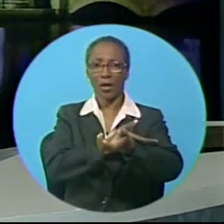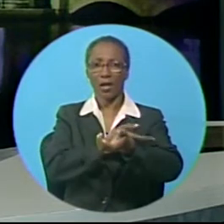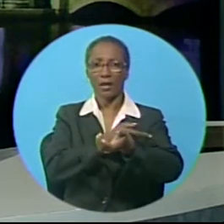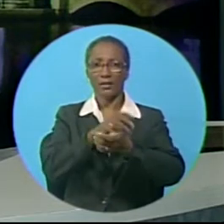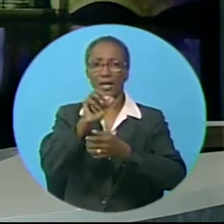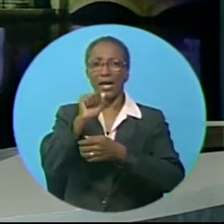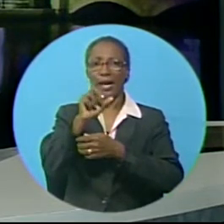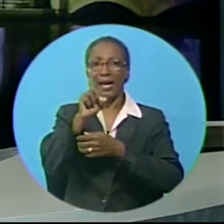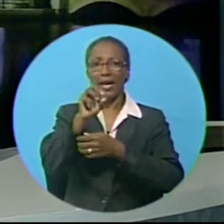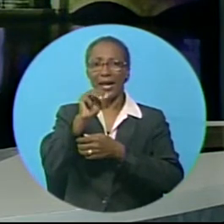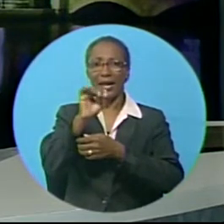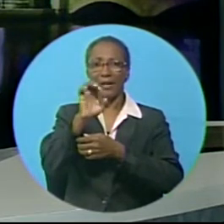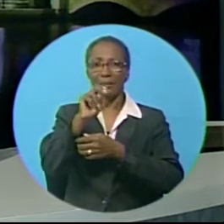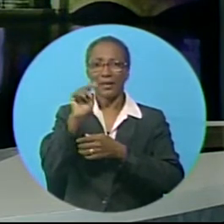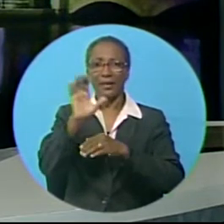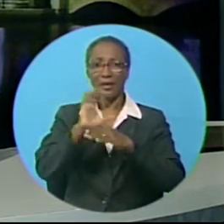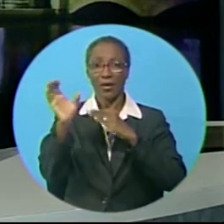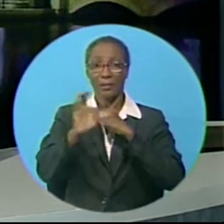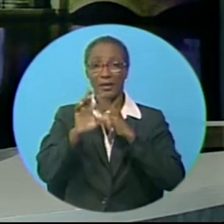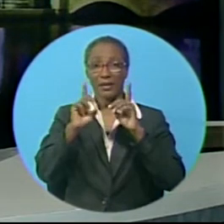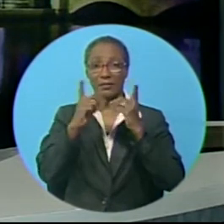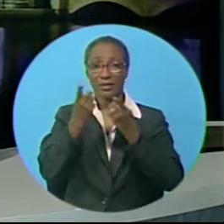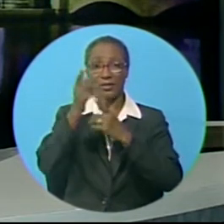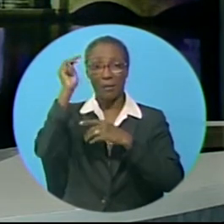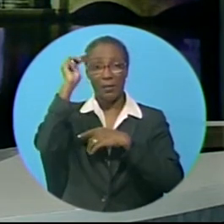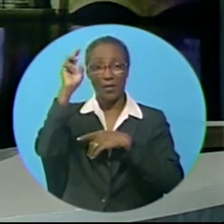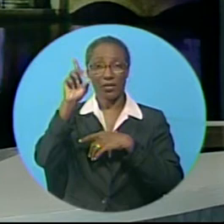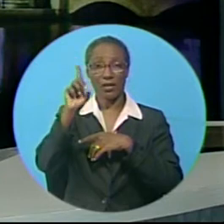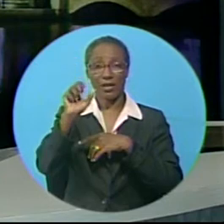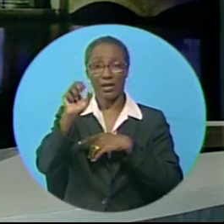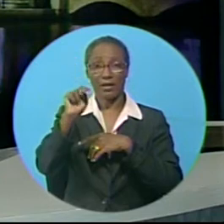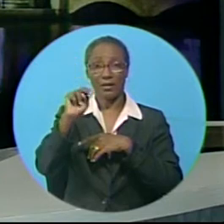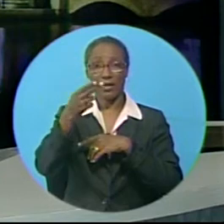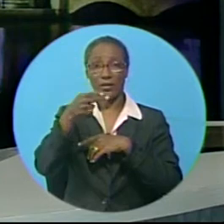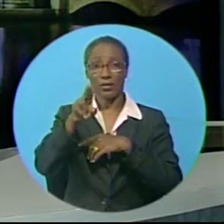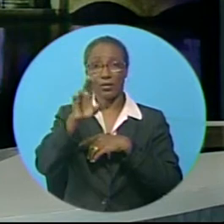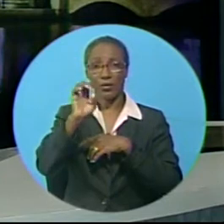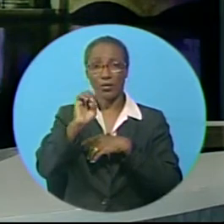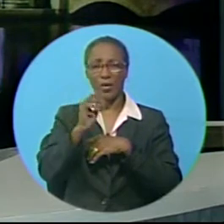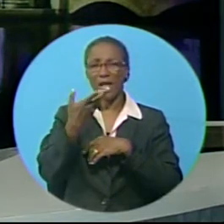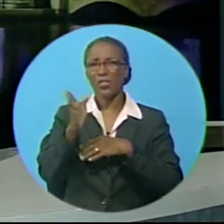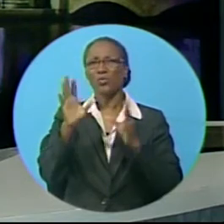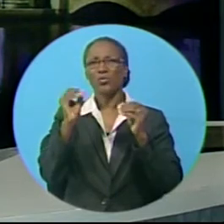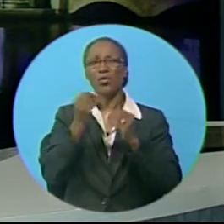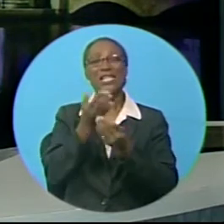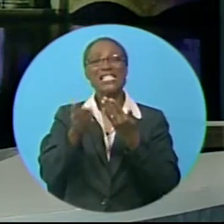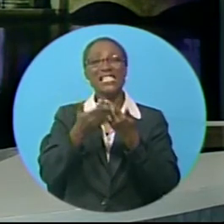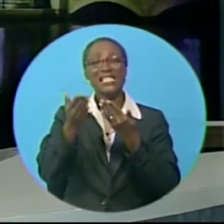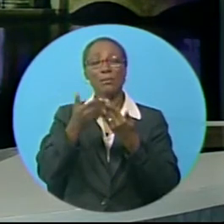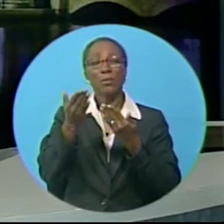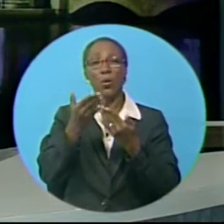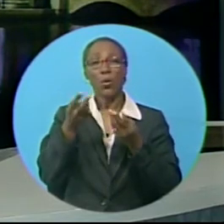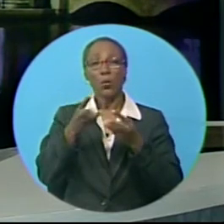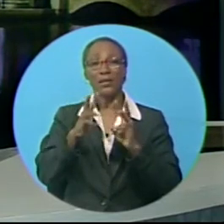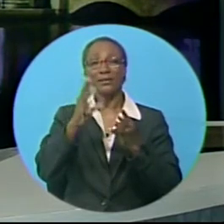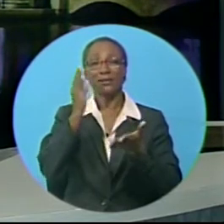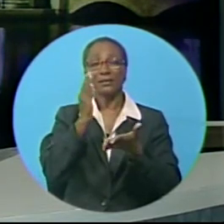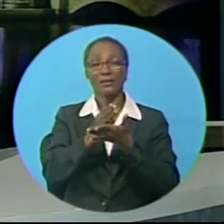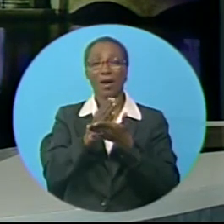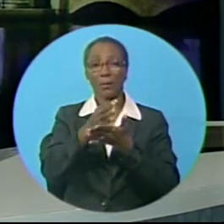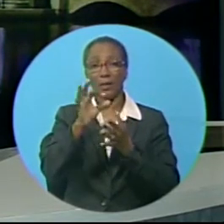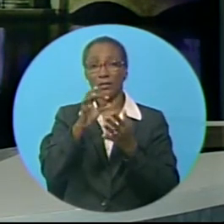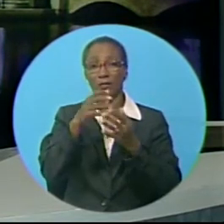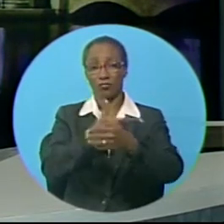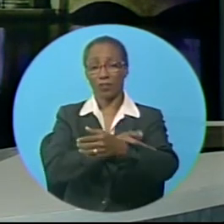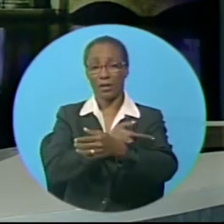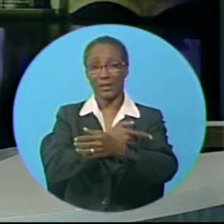Administration Caribbean Division, Matthew Donahue, says there is no simple solution to stomp out drug and gun trafficking, but progress can be made through a